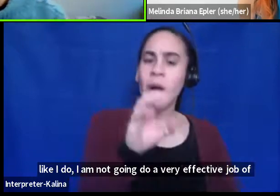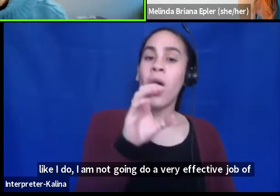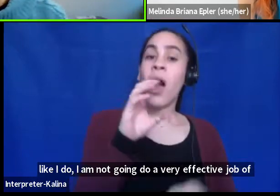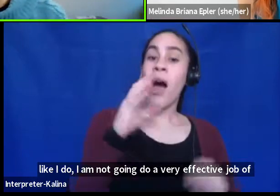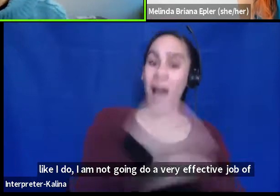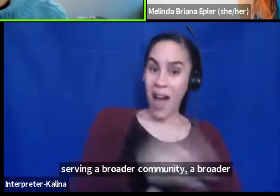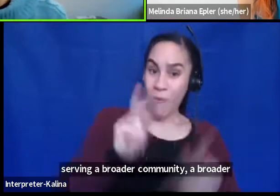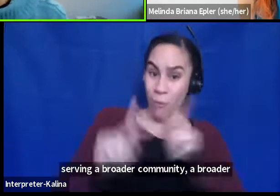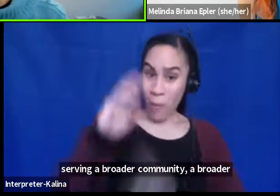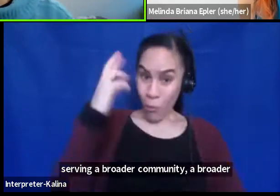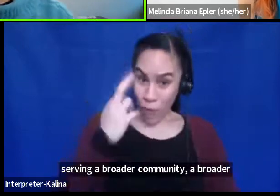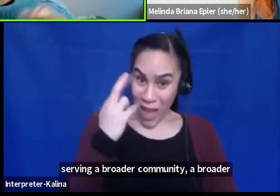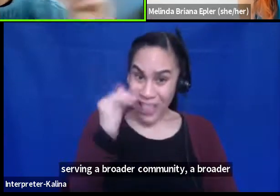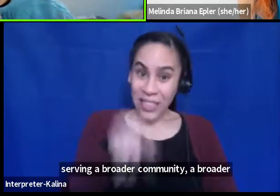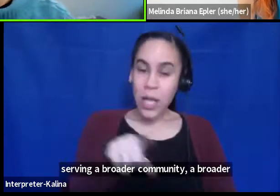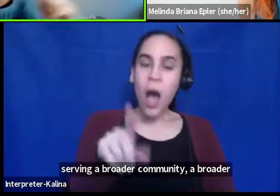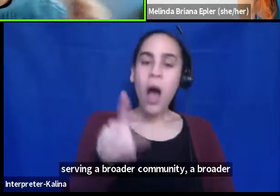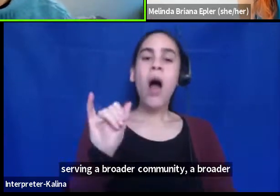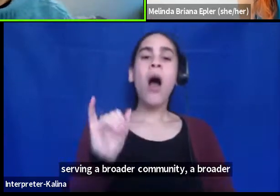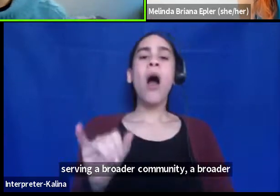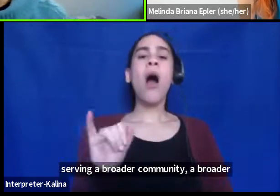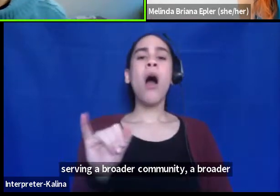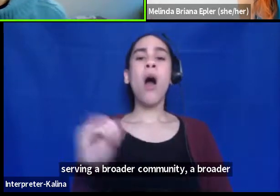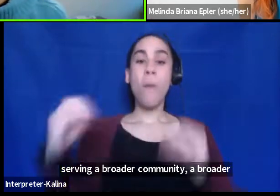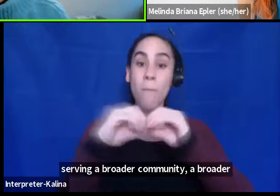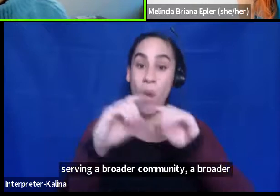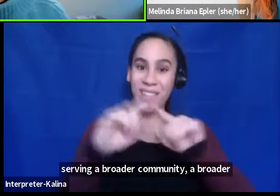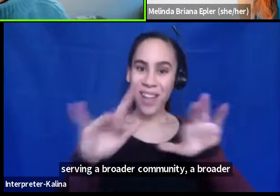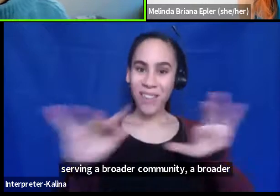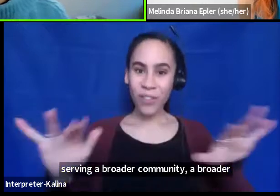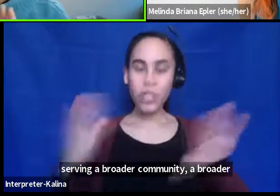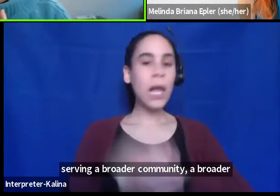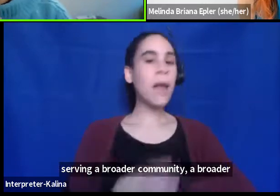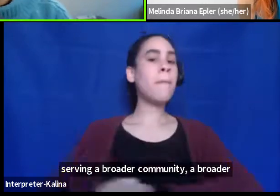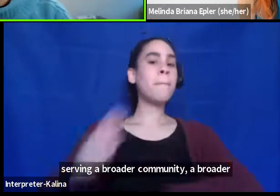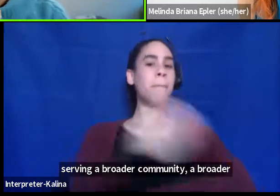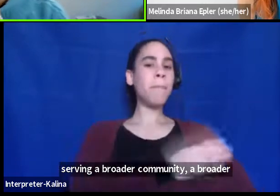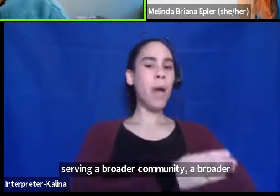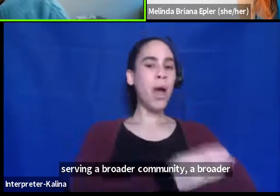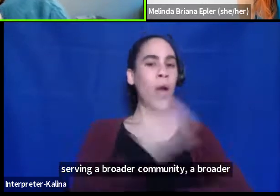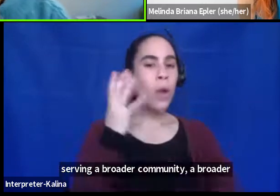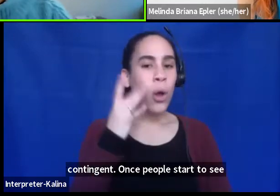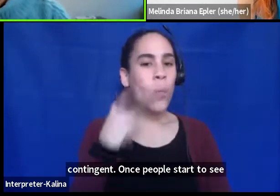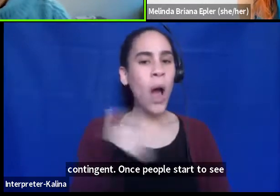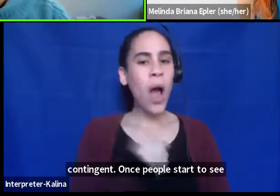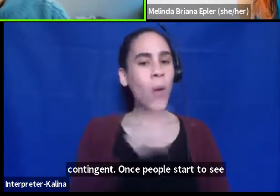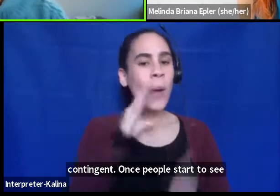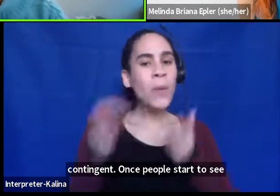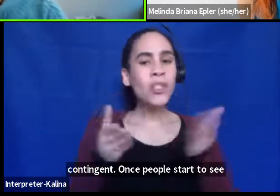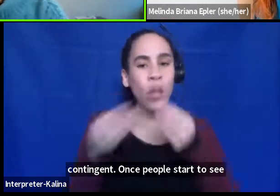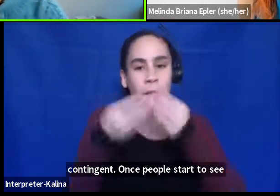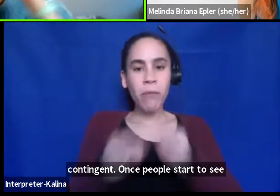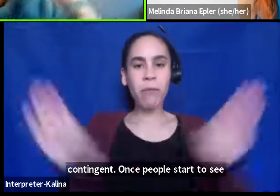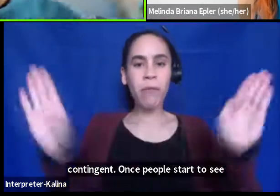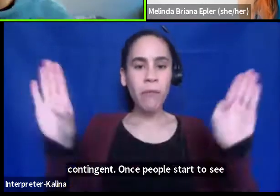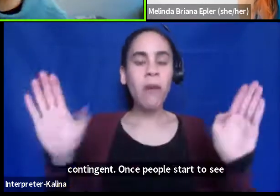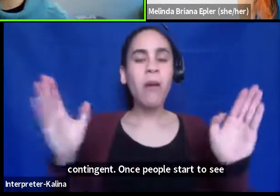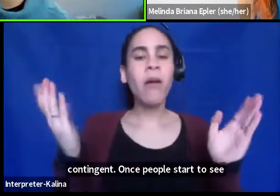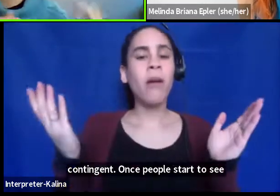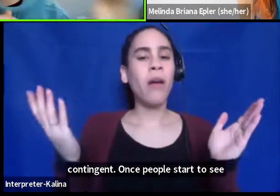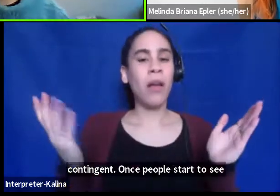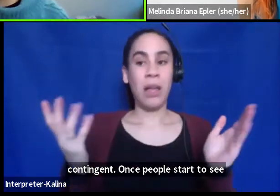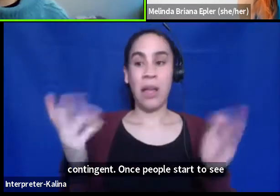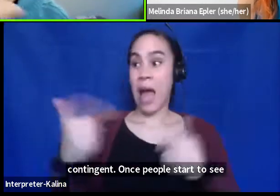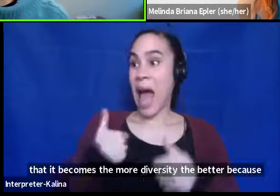it suddenly becomes, oh my gosh, the more diversity, the better. Because if we can get people who have had different lived experiences, who